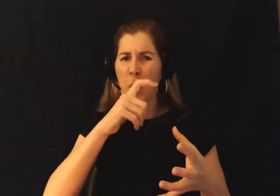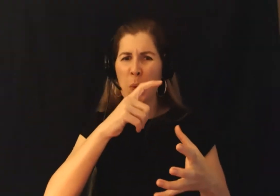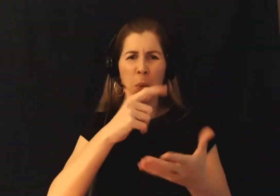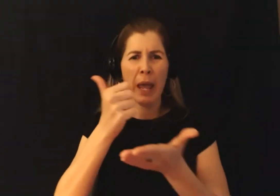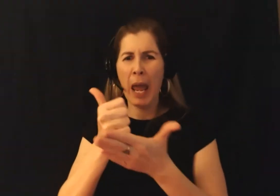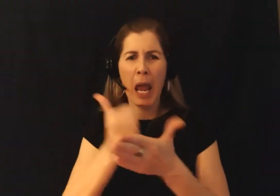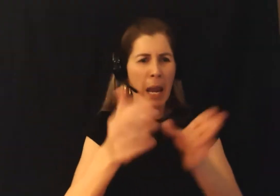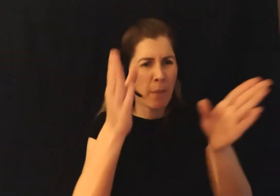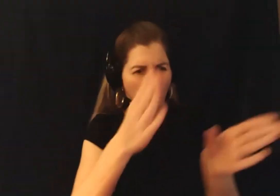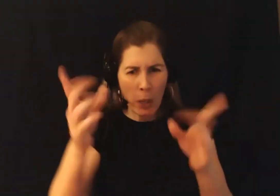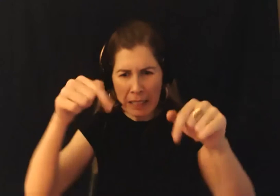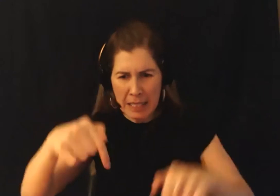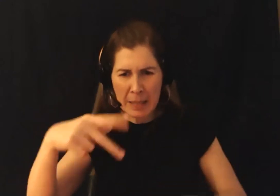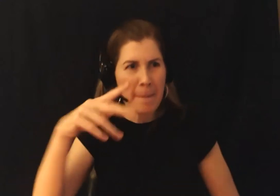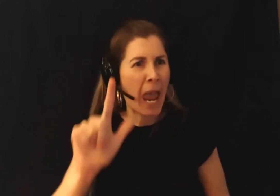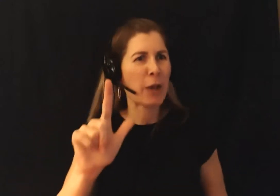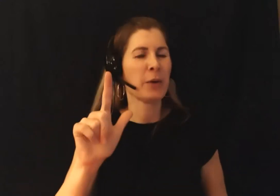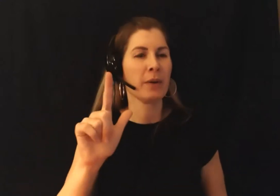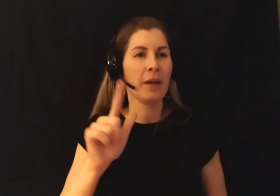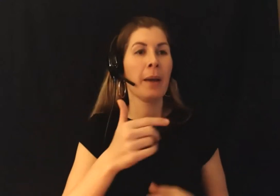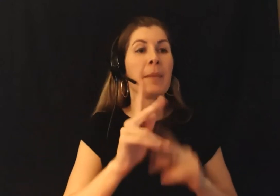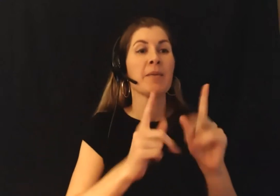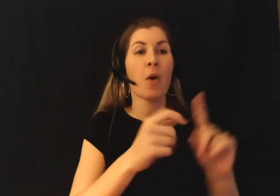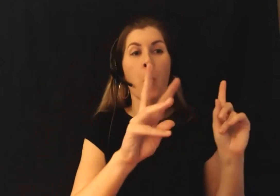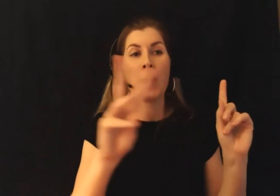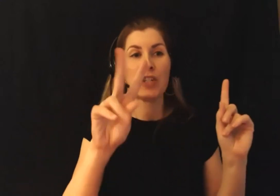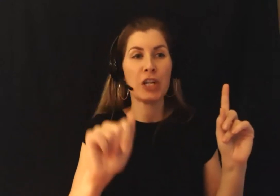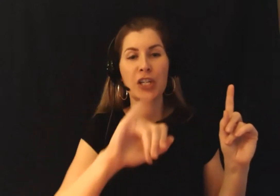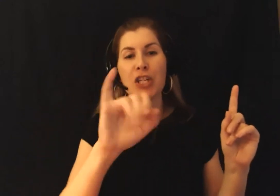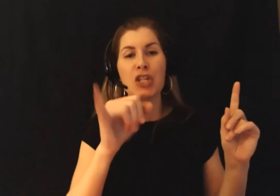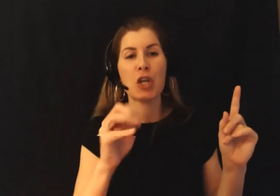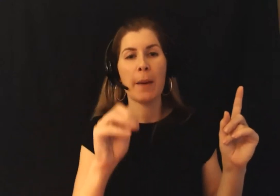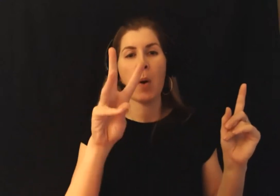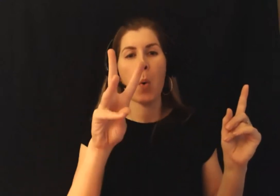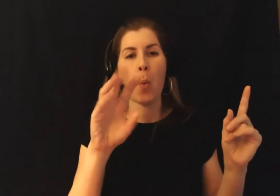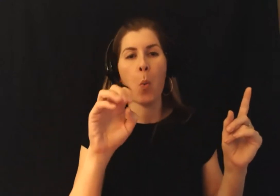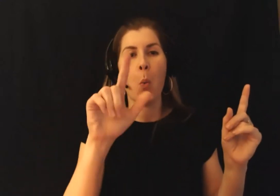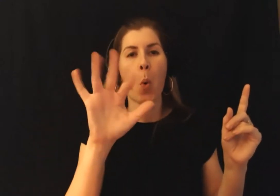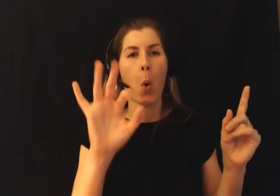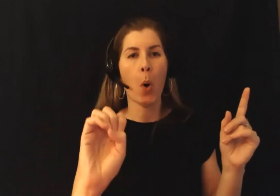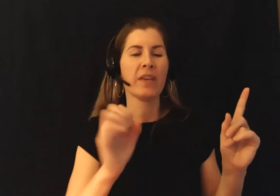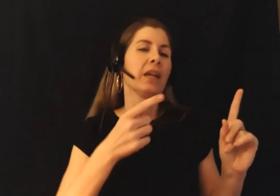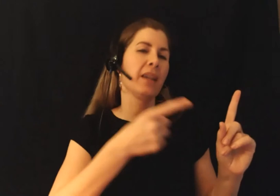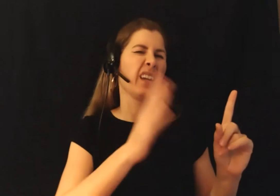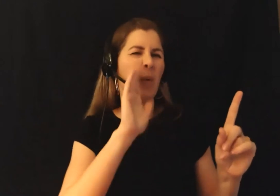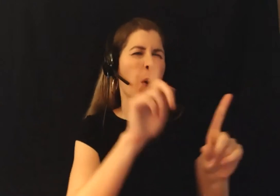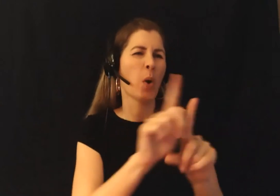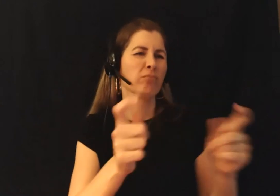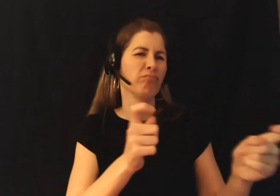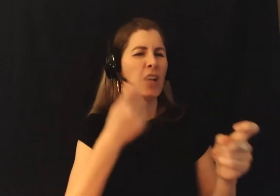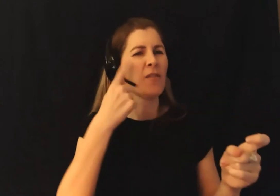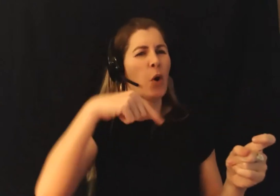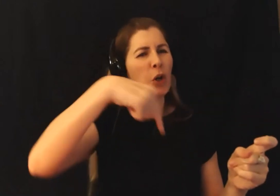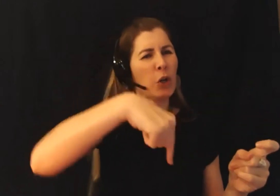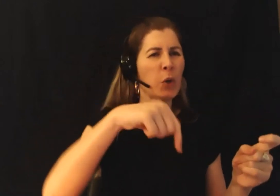together. My colleagues out of West Virginia, Jim Wolf, who will also act as our facilitator for our Q&A later